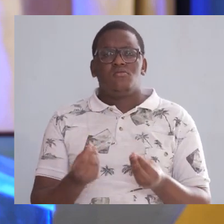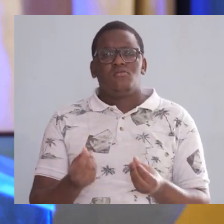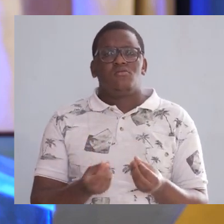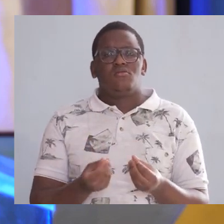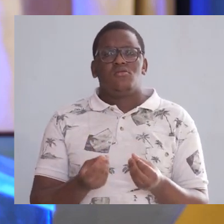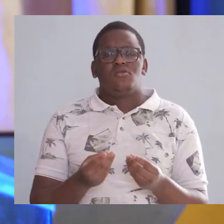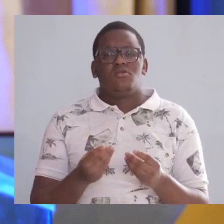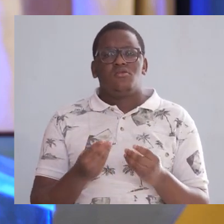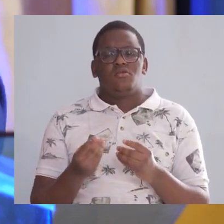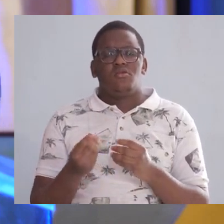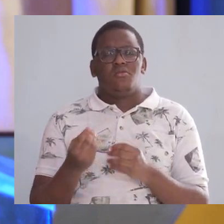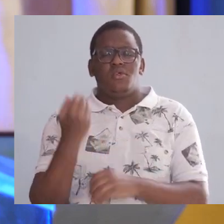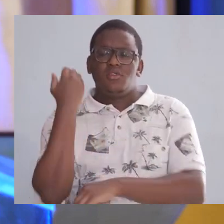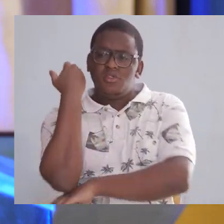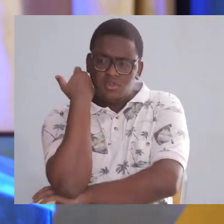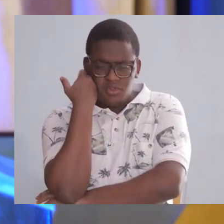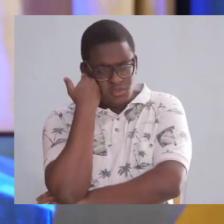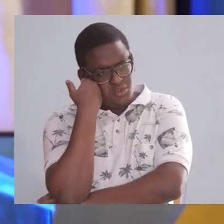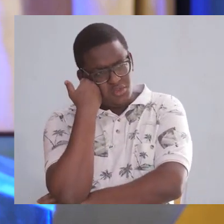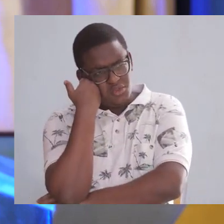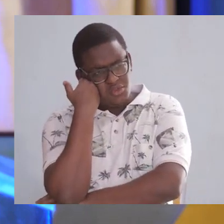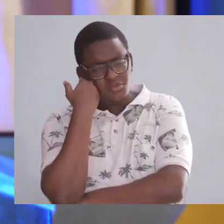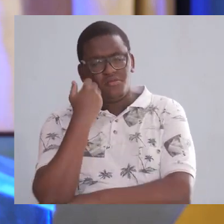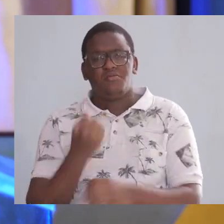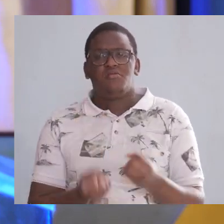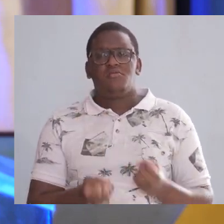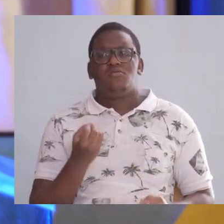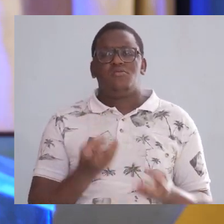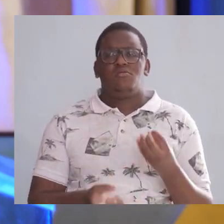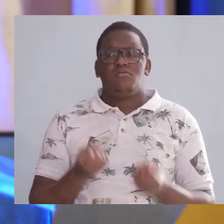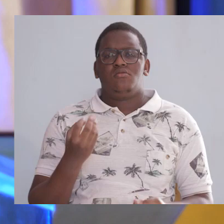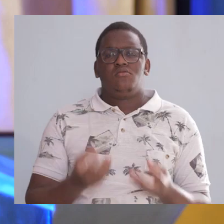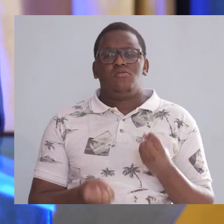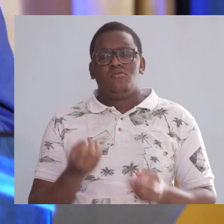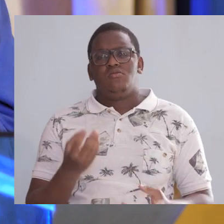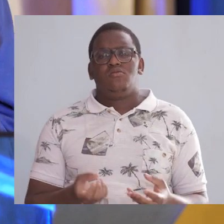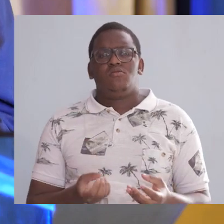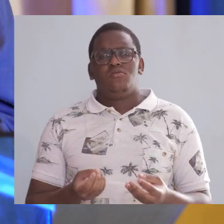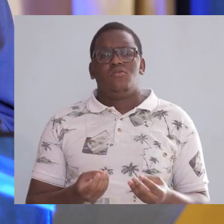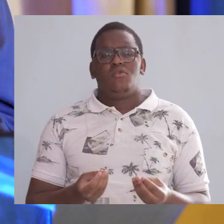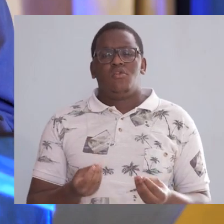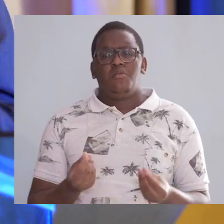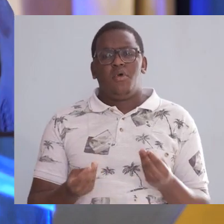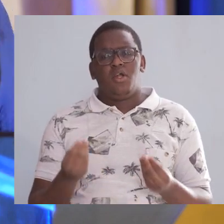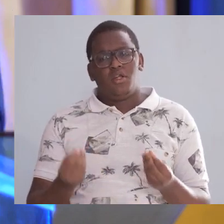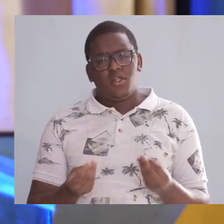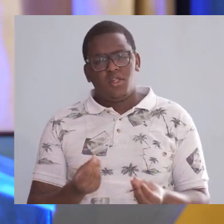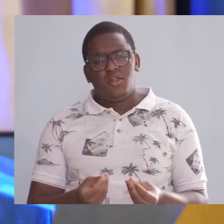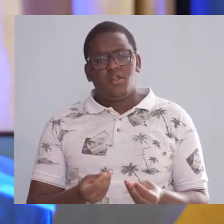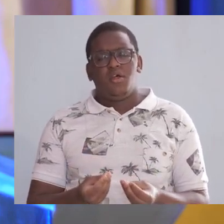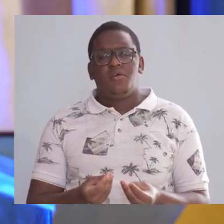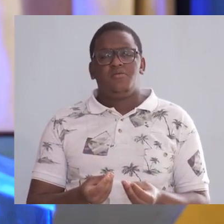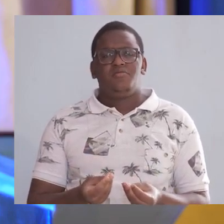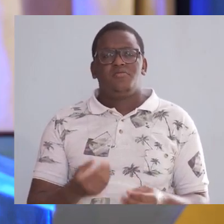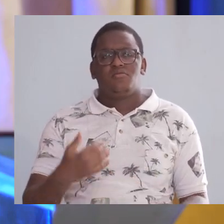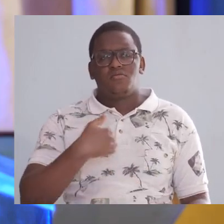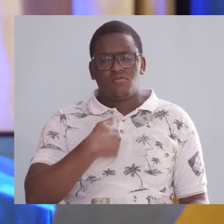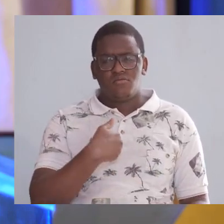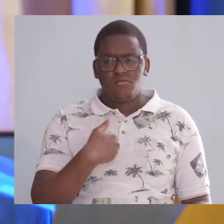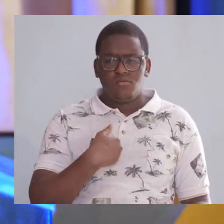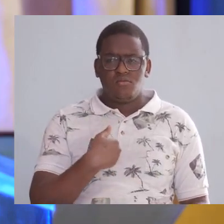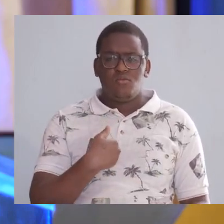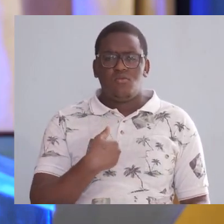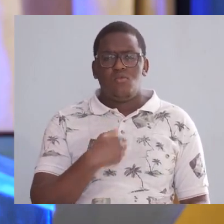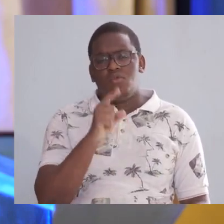disease that ends up consuming all the money that they initially had. What is that thing?